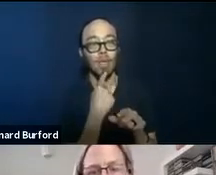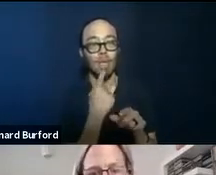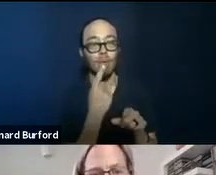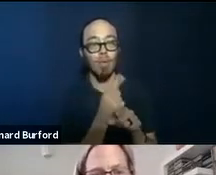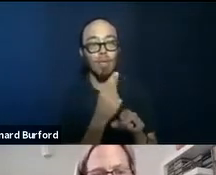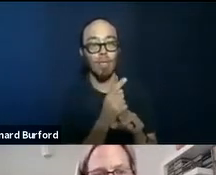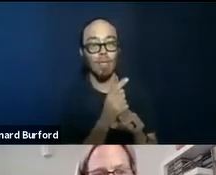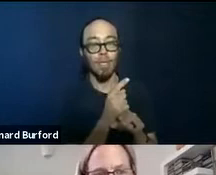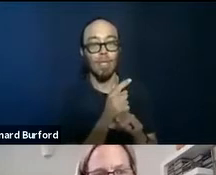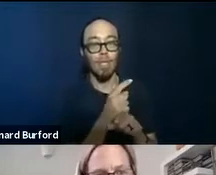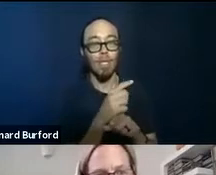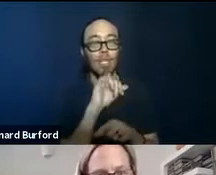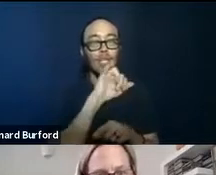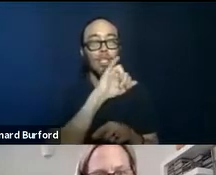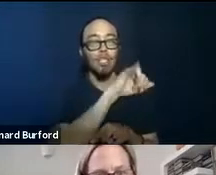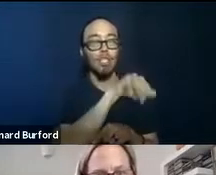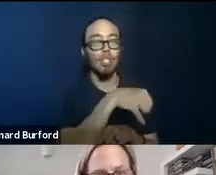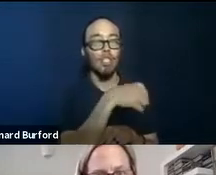it correctly, Jean-Pierre